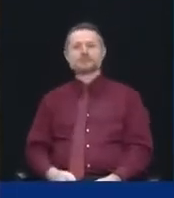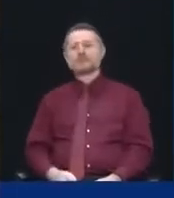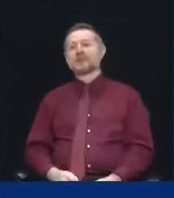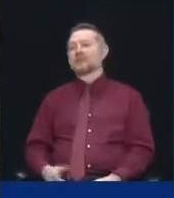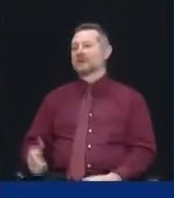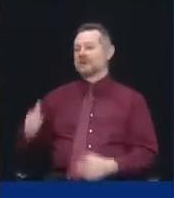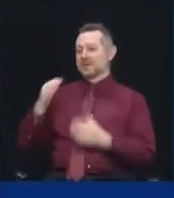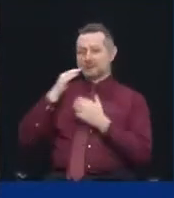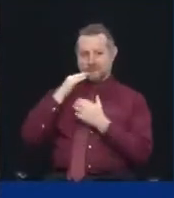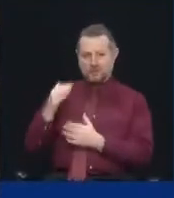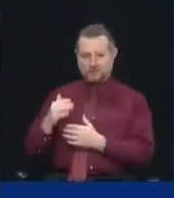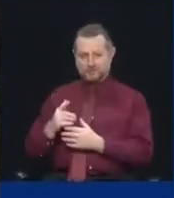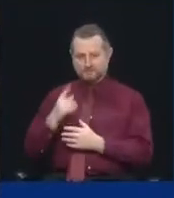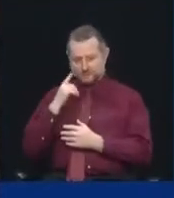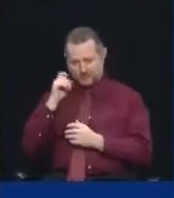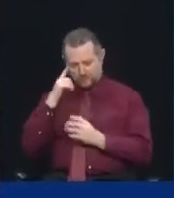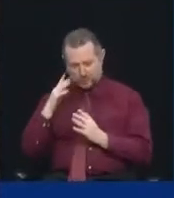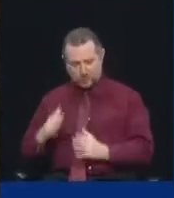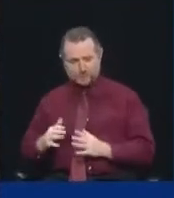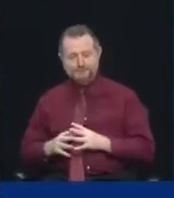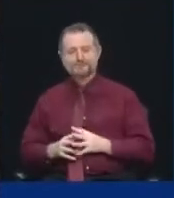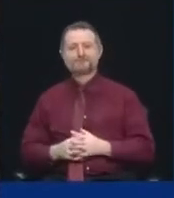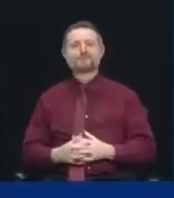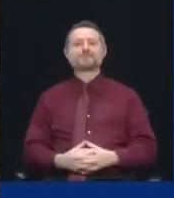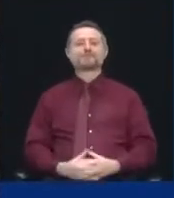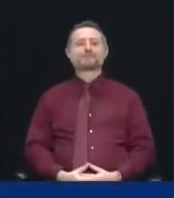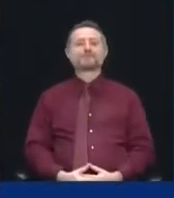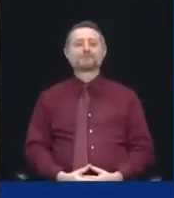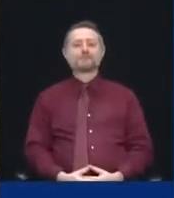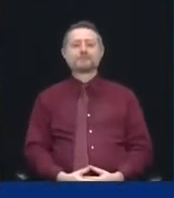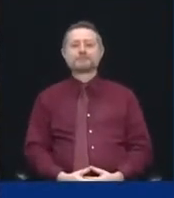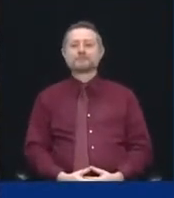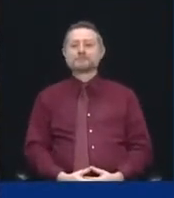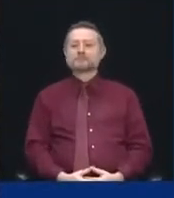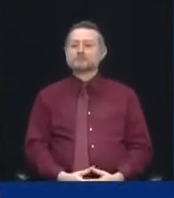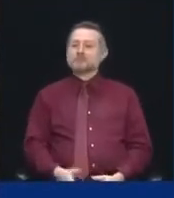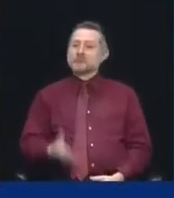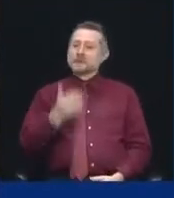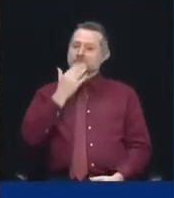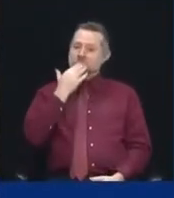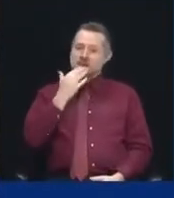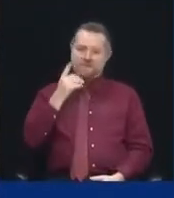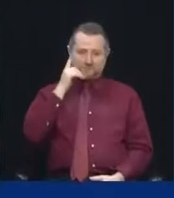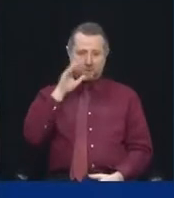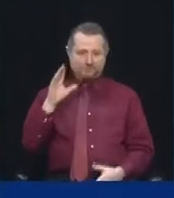Thank you so much, Governor. And thank you also for talking about the work that